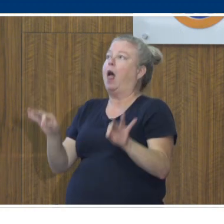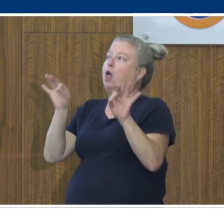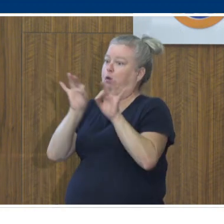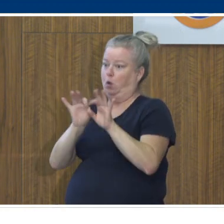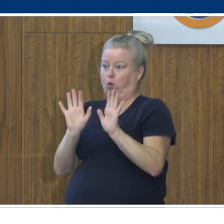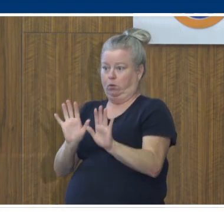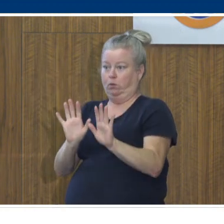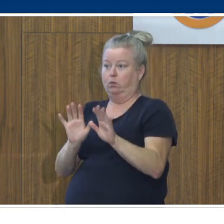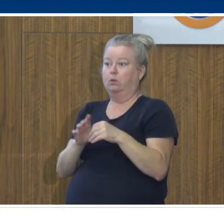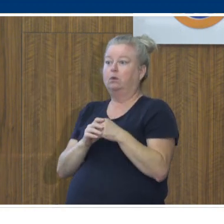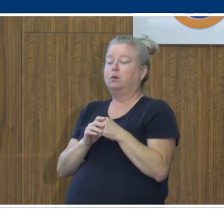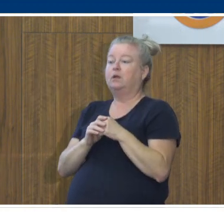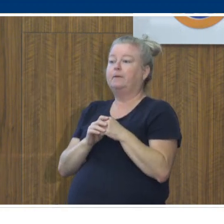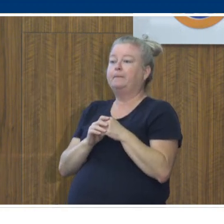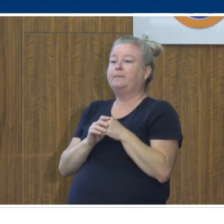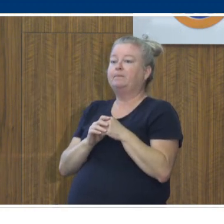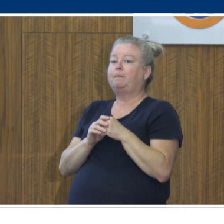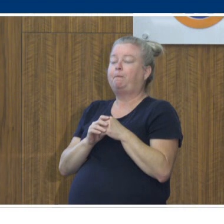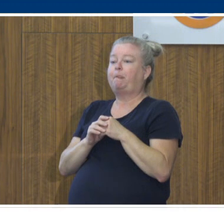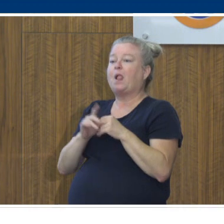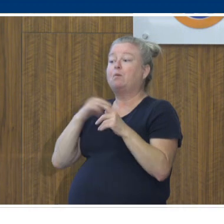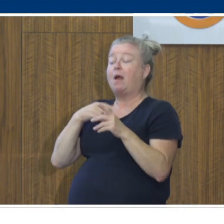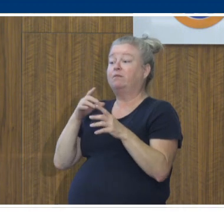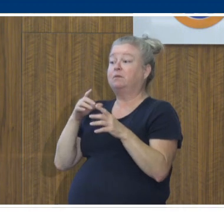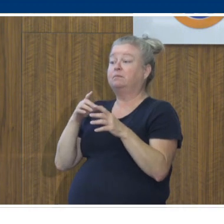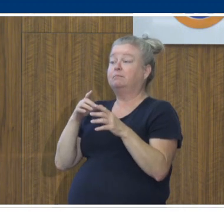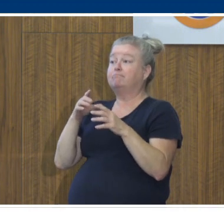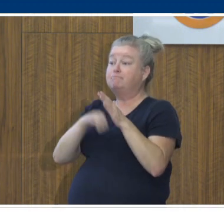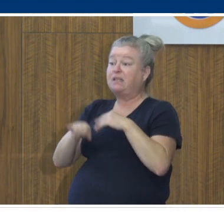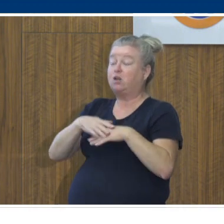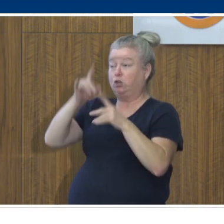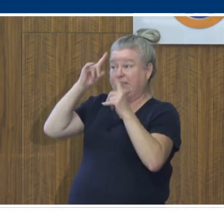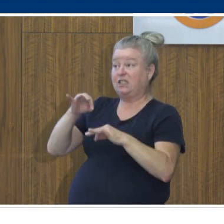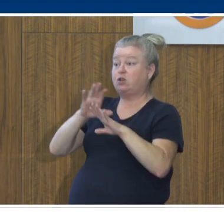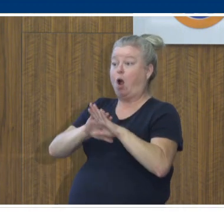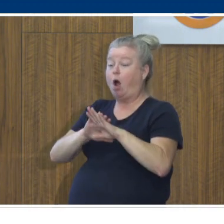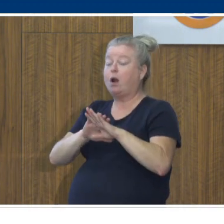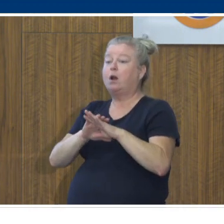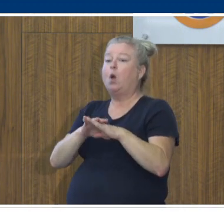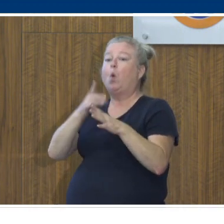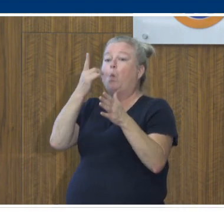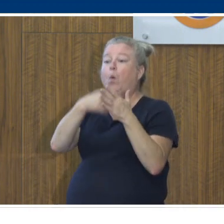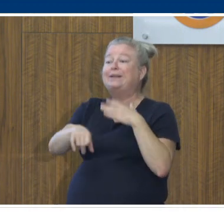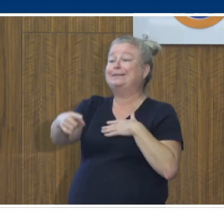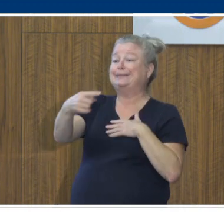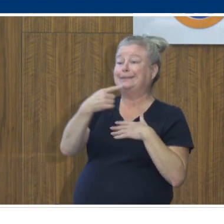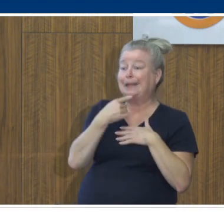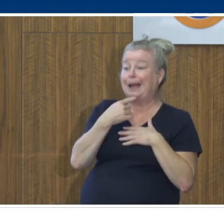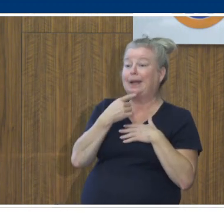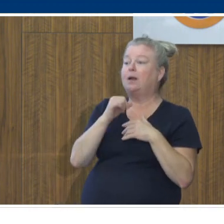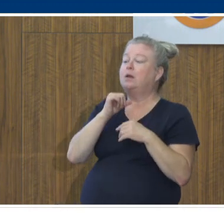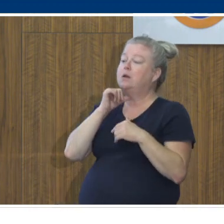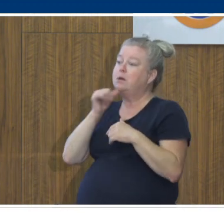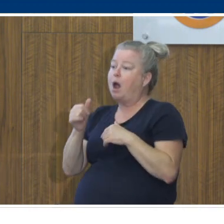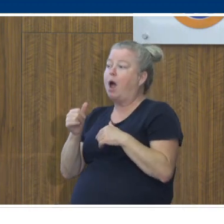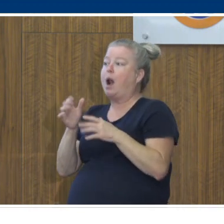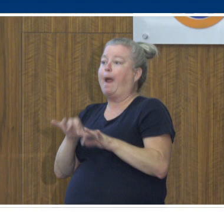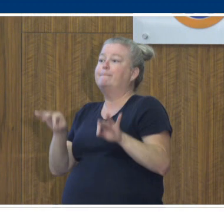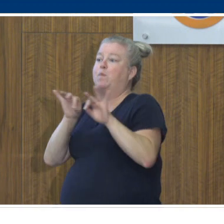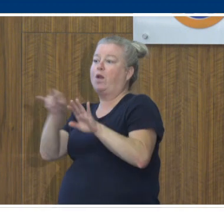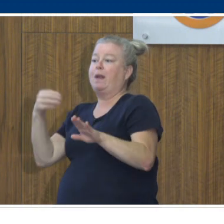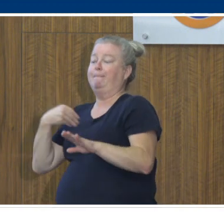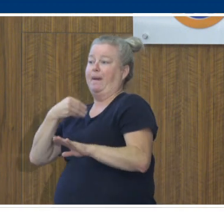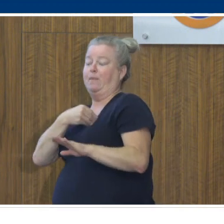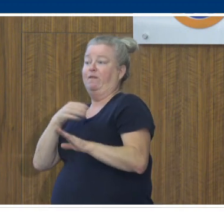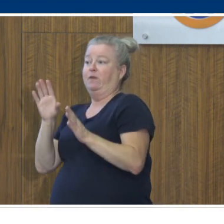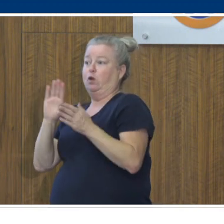base the decision on the quality of the claim, not the number of people making it. That's why it's important to have folks testify who are members of the